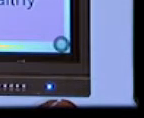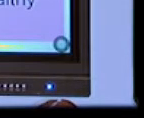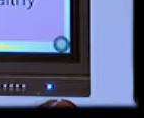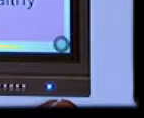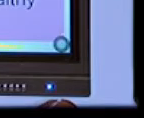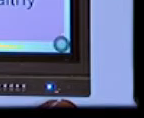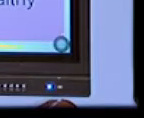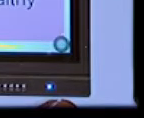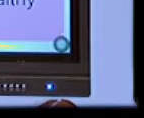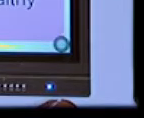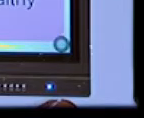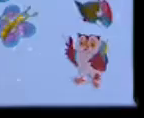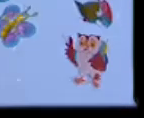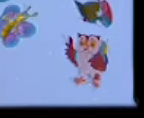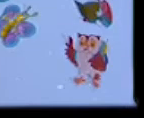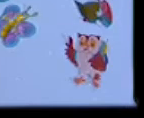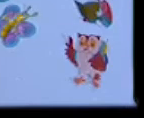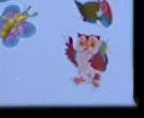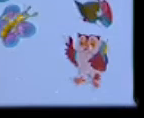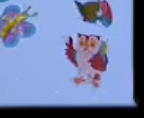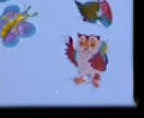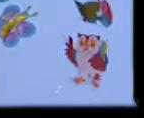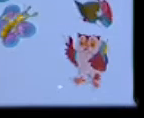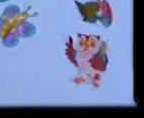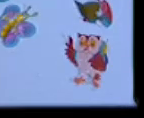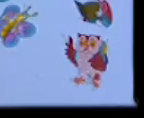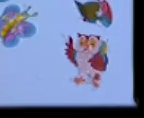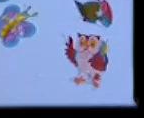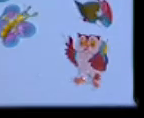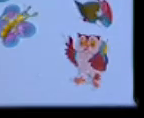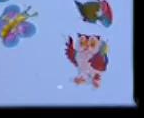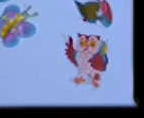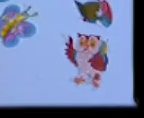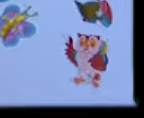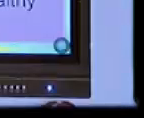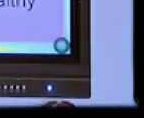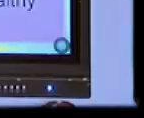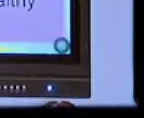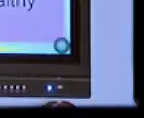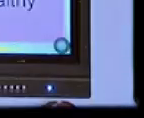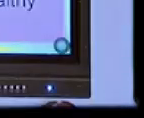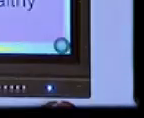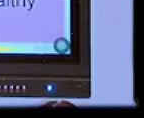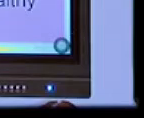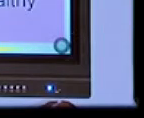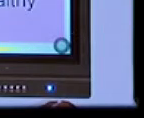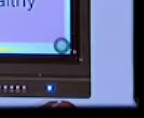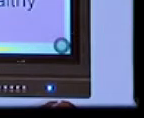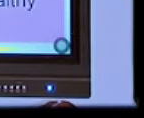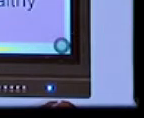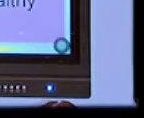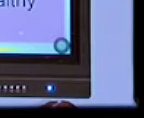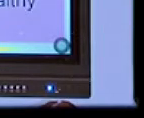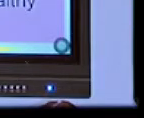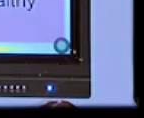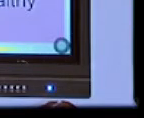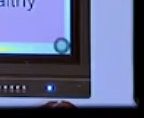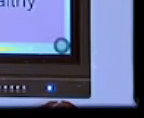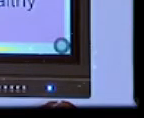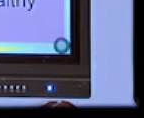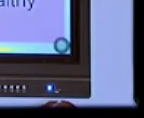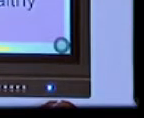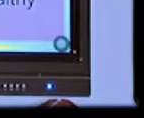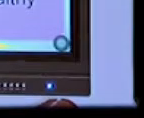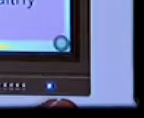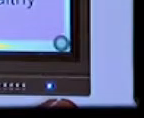else. So now, let's check. So the first word was many food